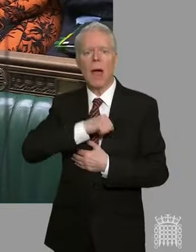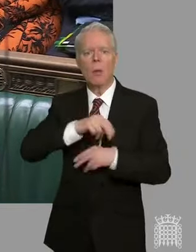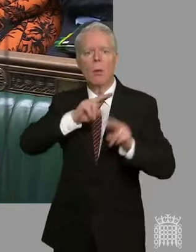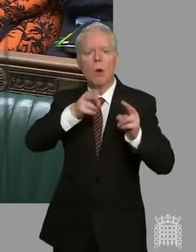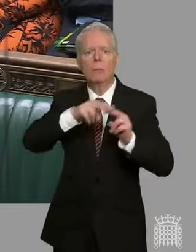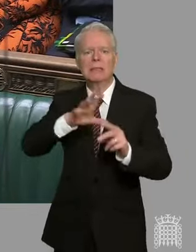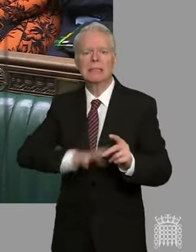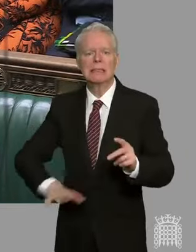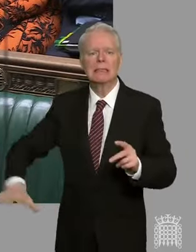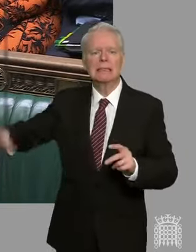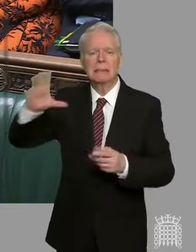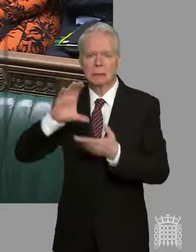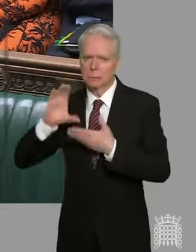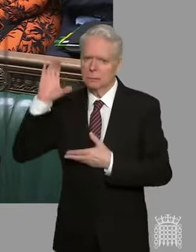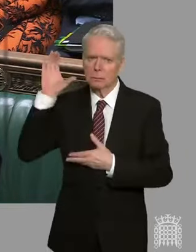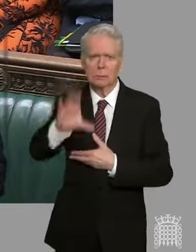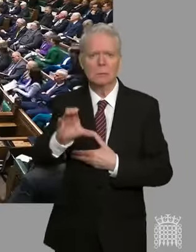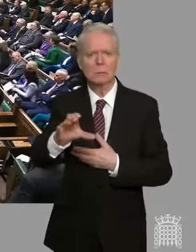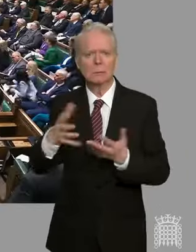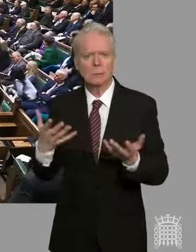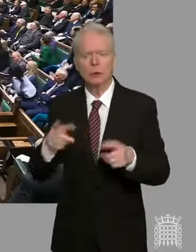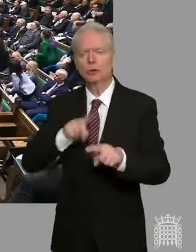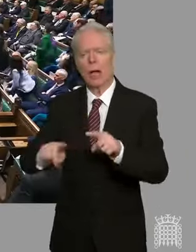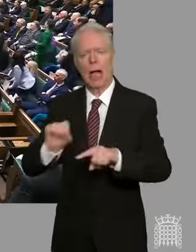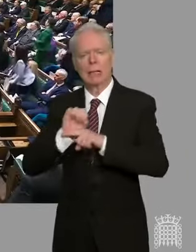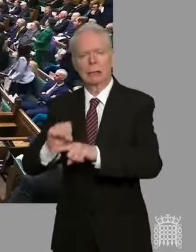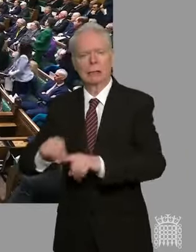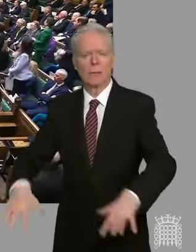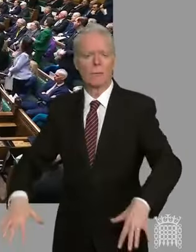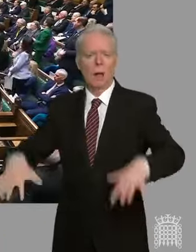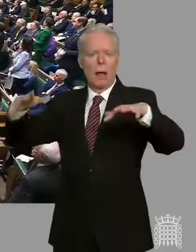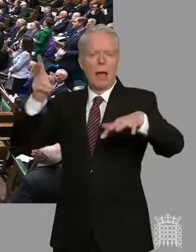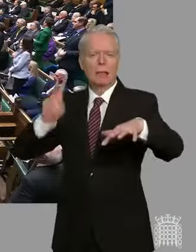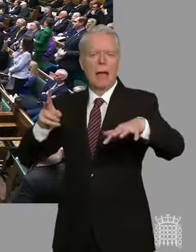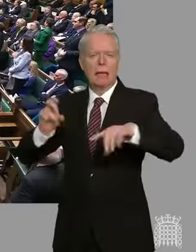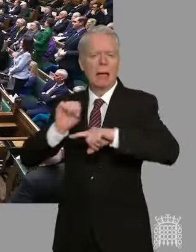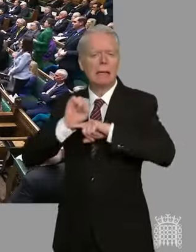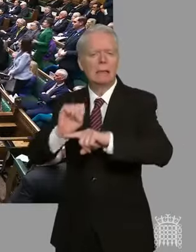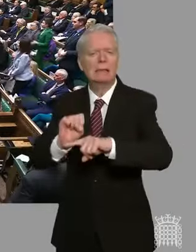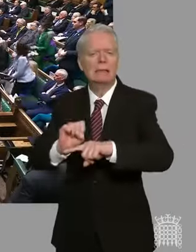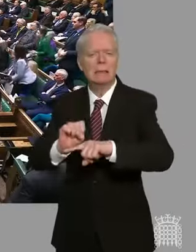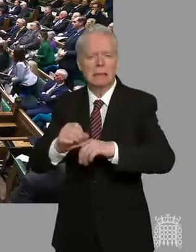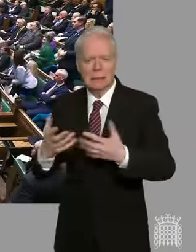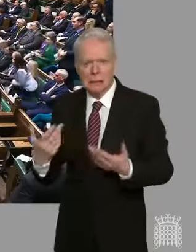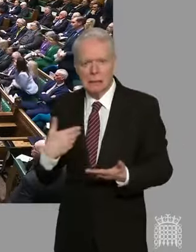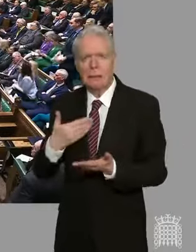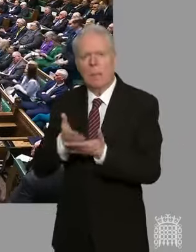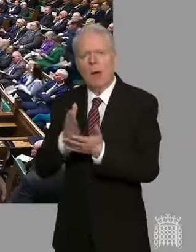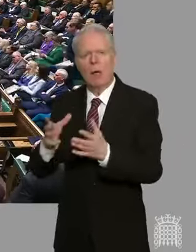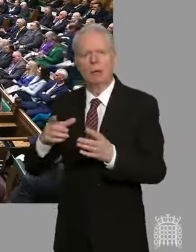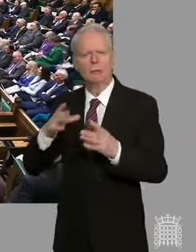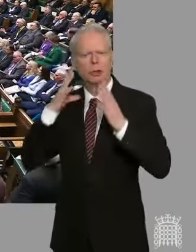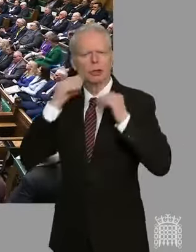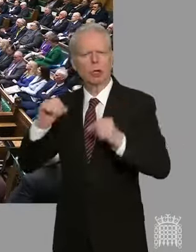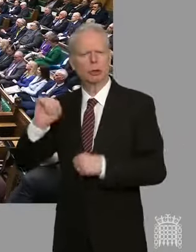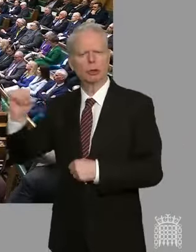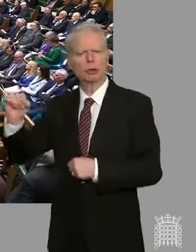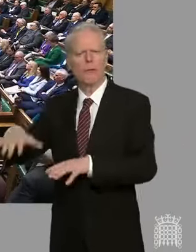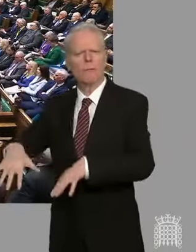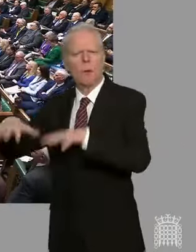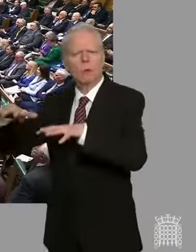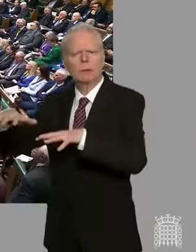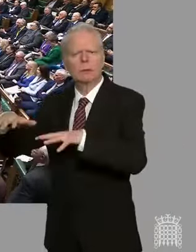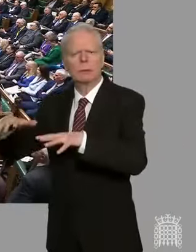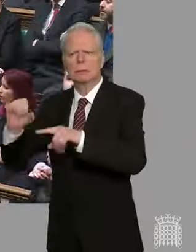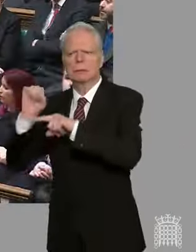relevant minister to take forward the work. Sally Jameson. Thank you, Mr Speaker. In order for the government's growth